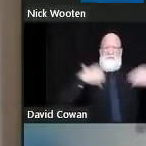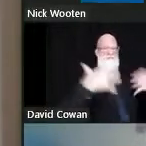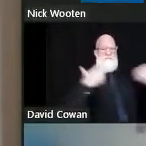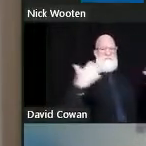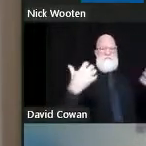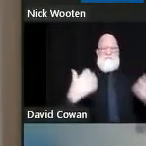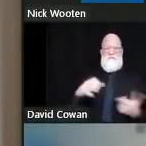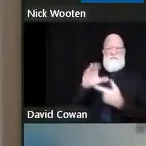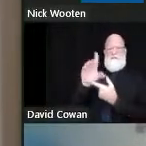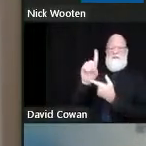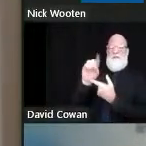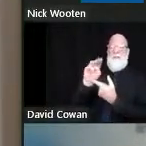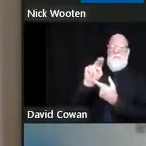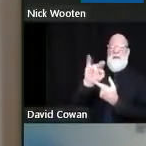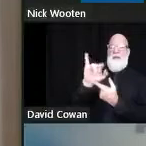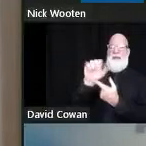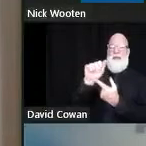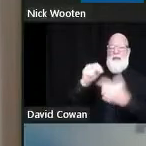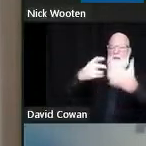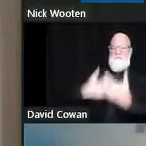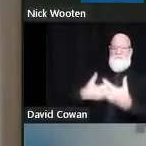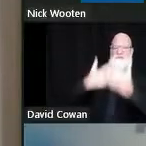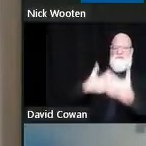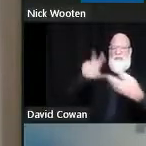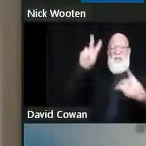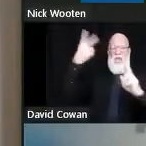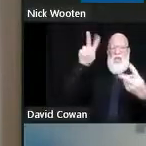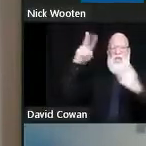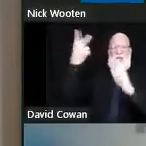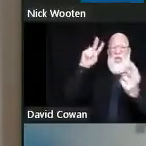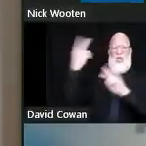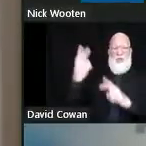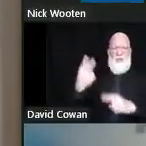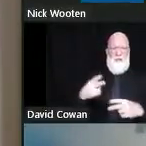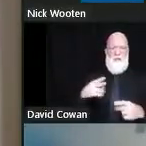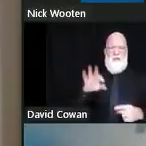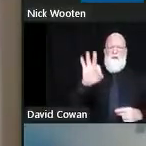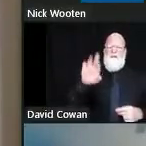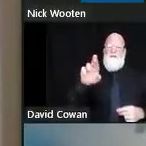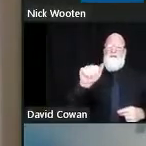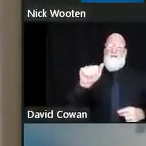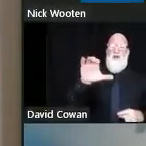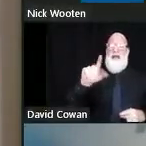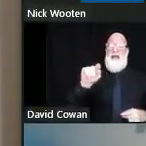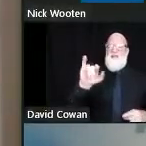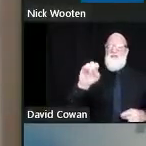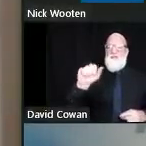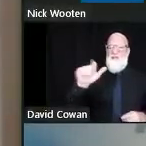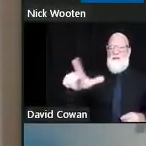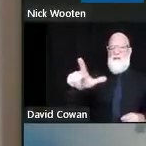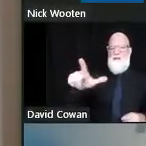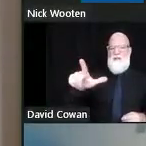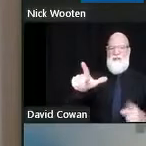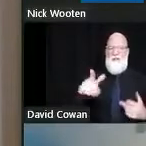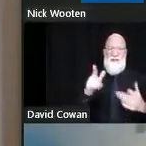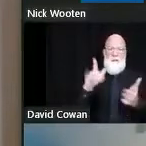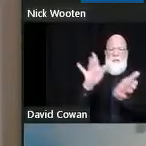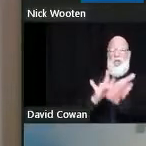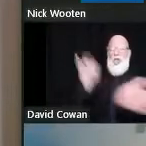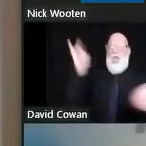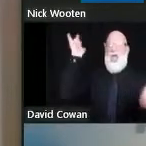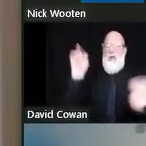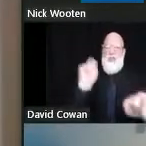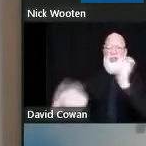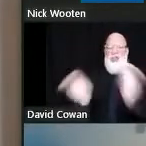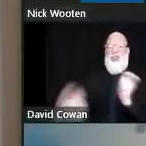you can't trust the because it's software changes and fractional things and all of which was debunked because we did a count it nearly